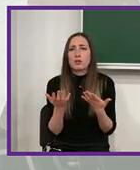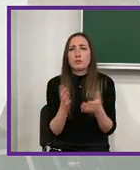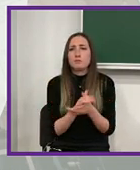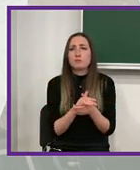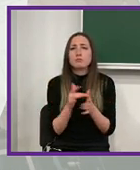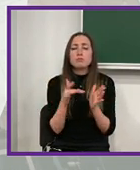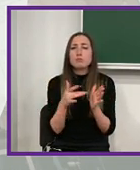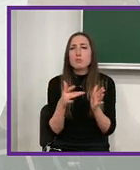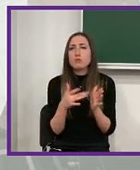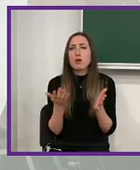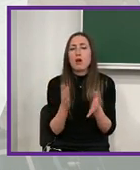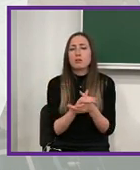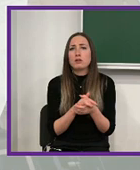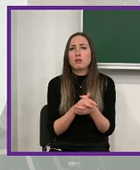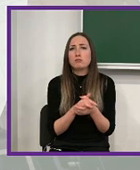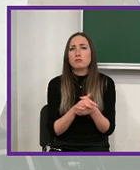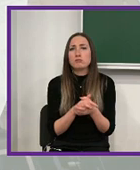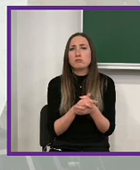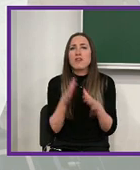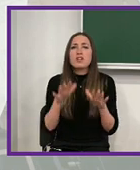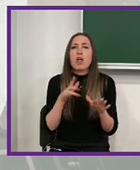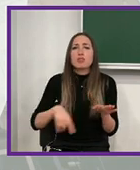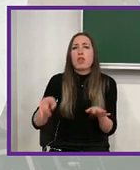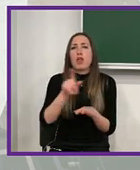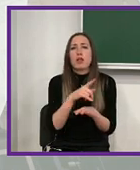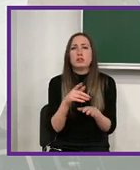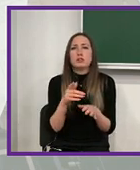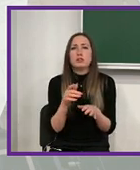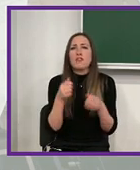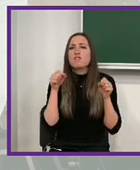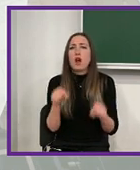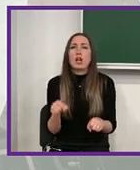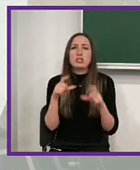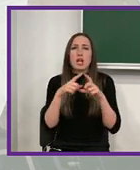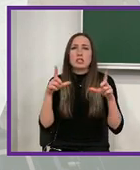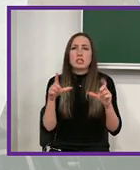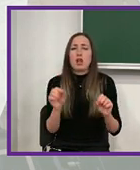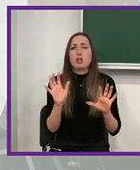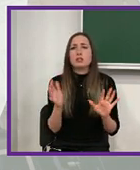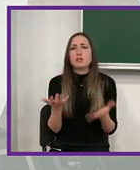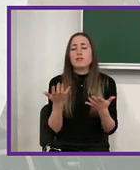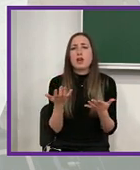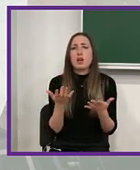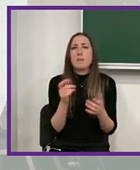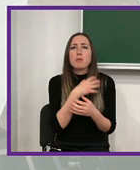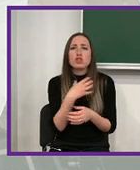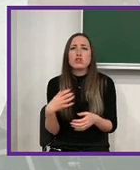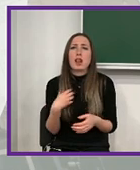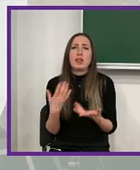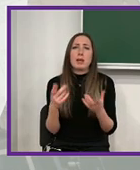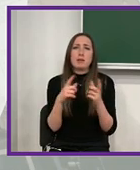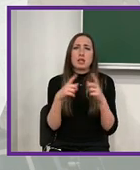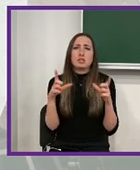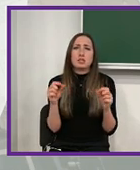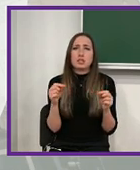be also local authorities, national governments, academic community, I mean, you name it,